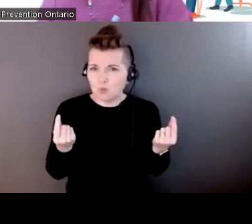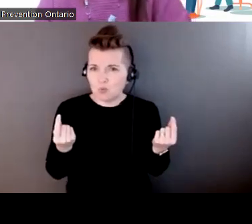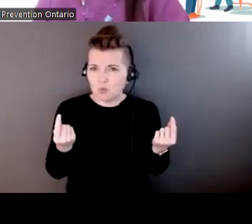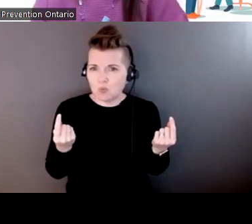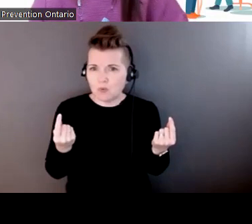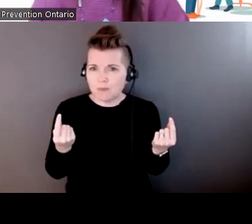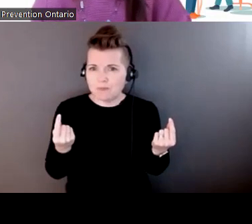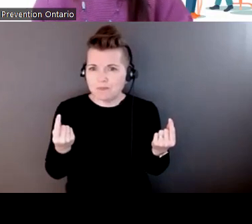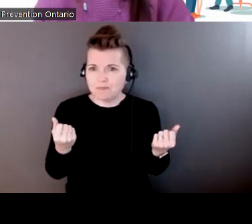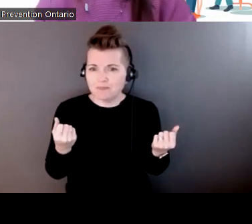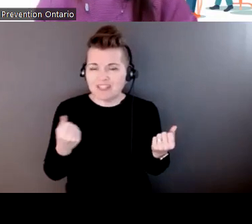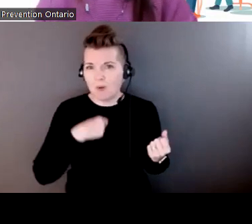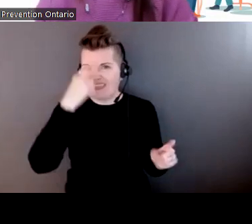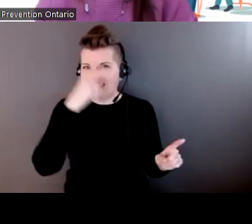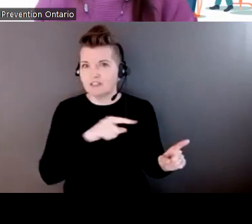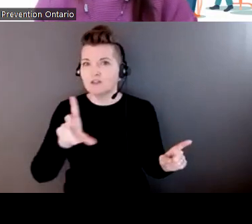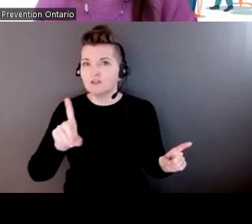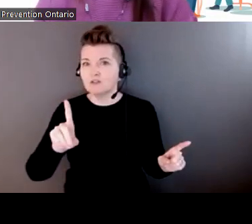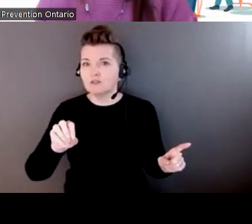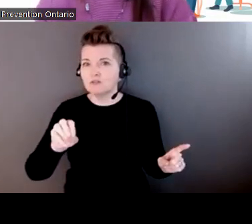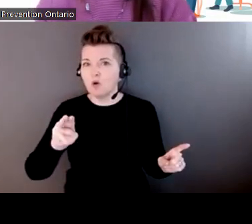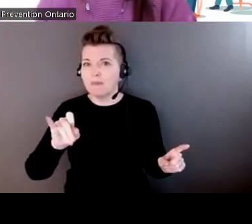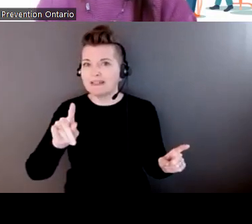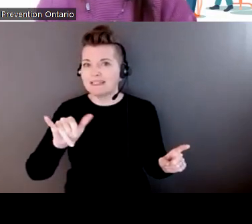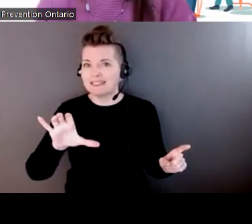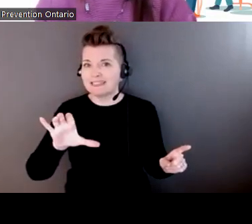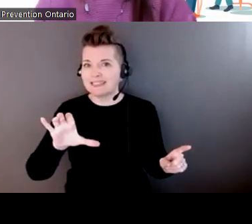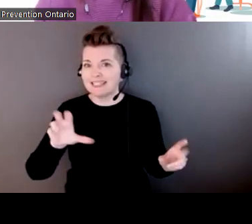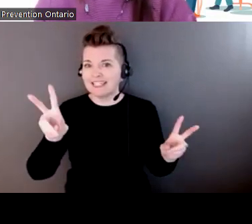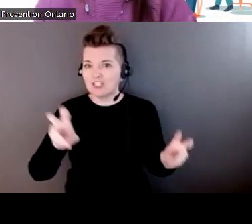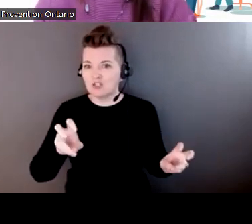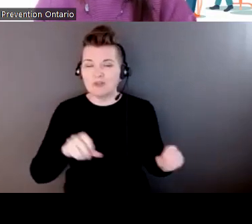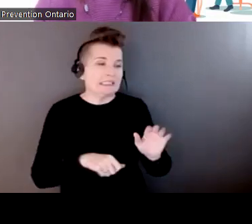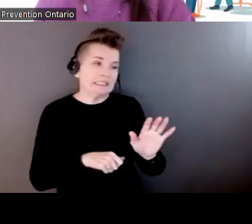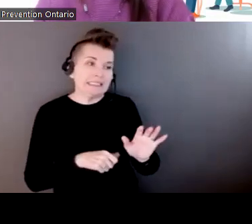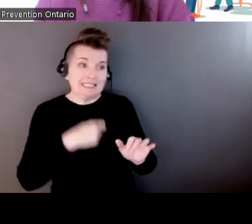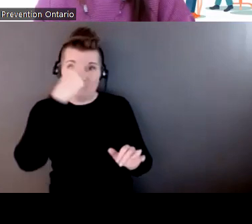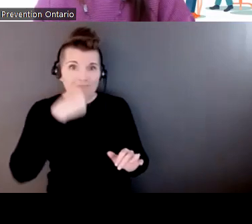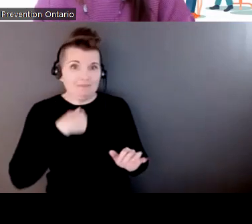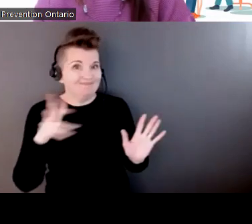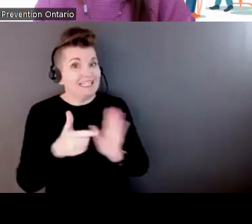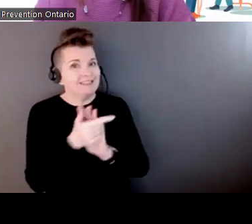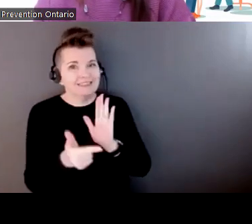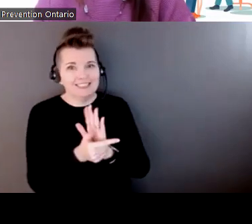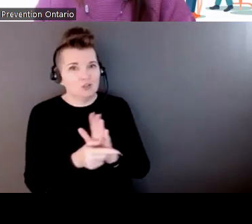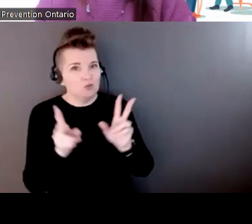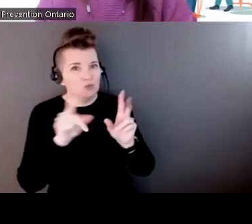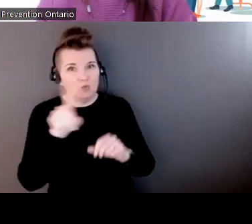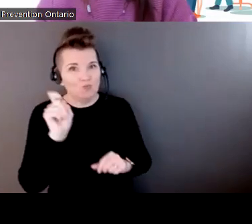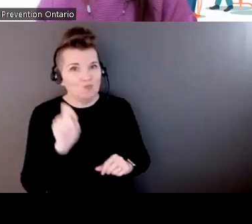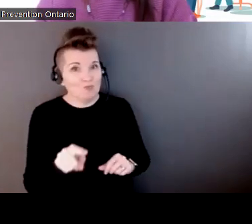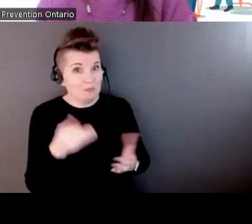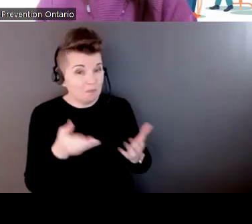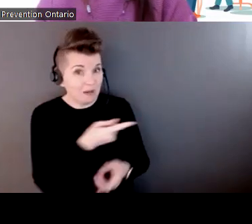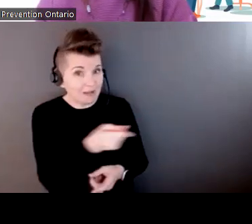domestic issue. Yeah, and I'm really sorry. I think that's a legal question. I wonder if there's any of our lawyers who